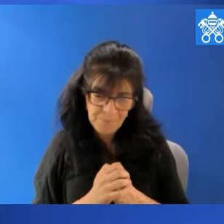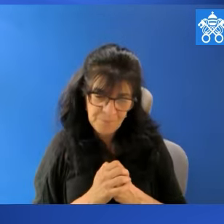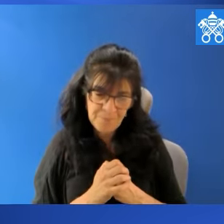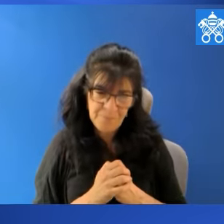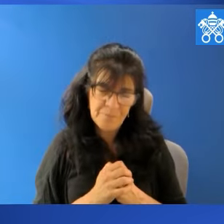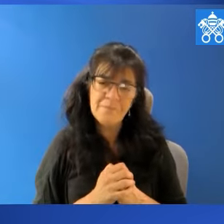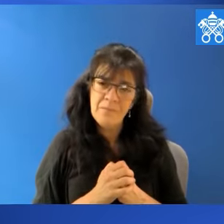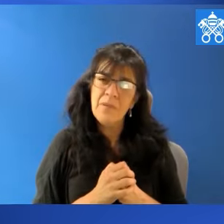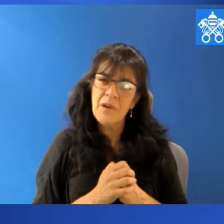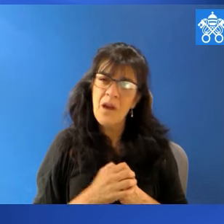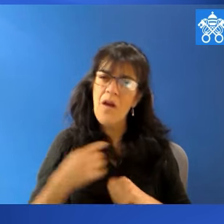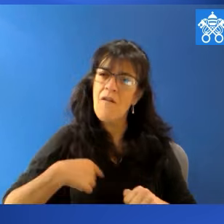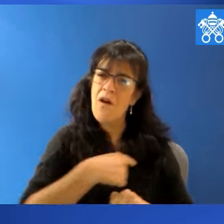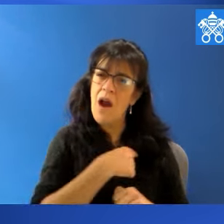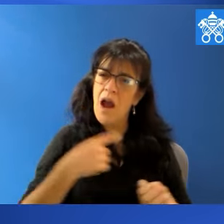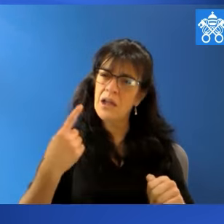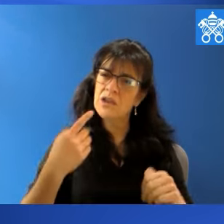It will do us good today,